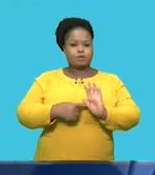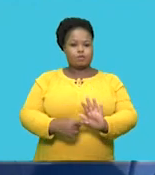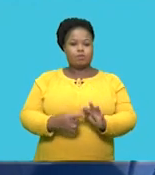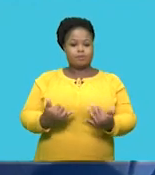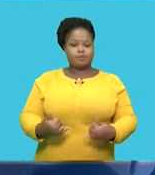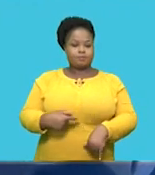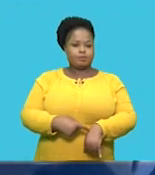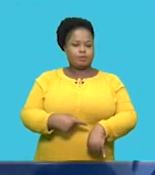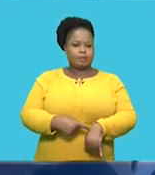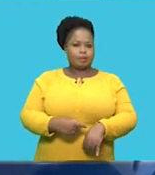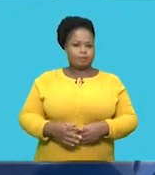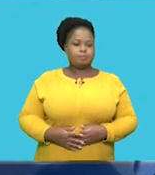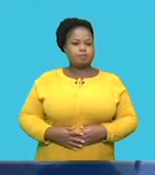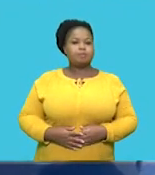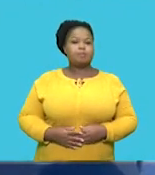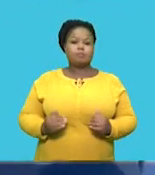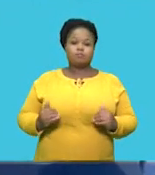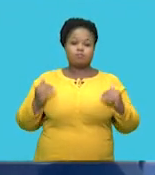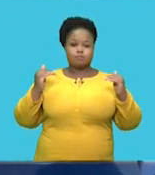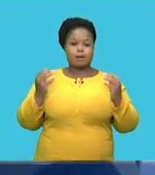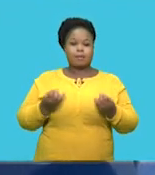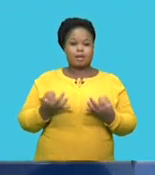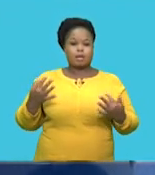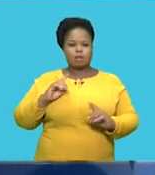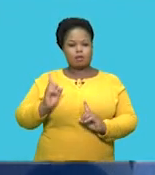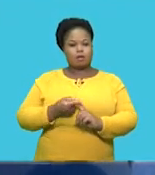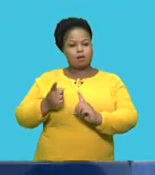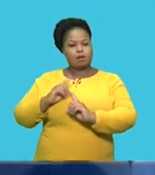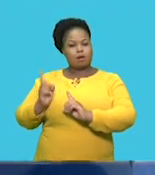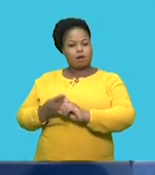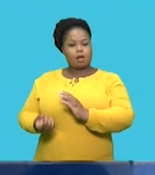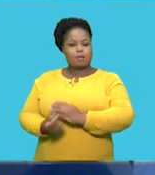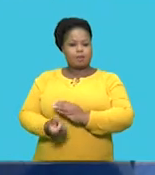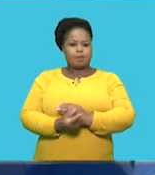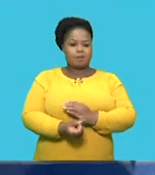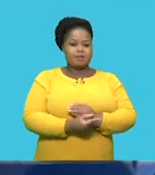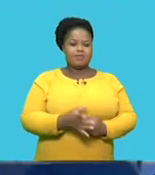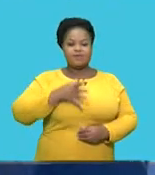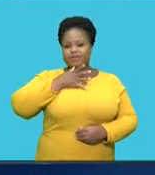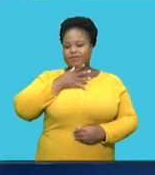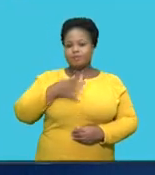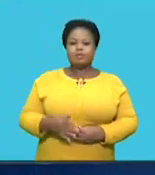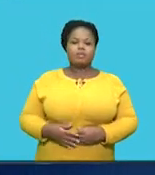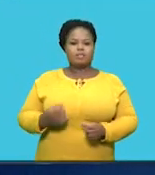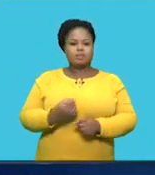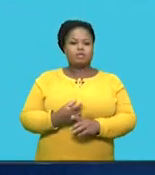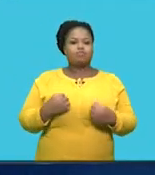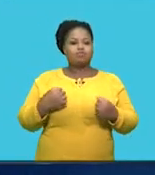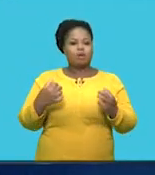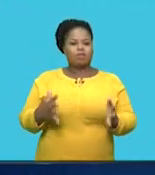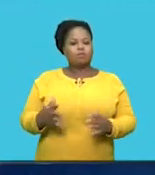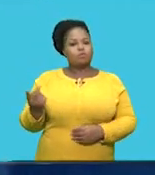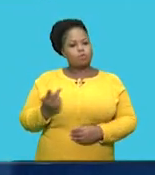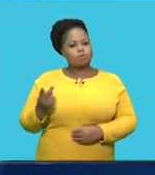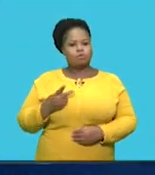this time you get a higher number of accidents. And obviously the taxi drivers are also